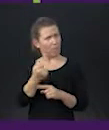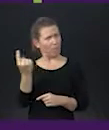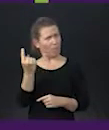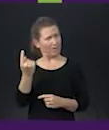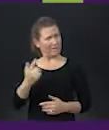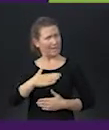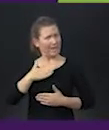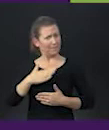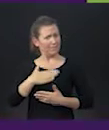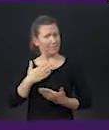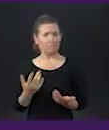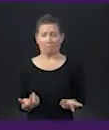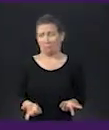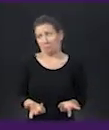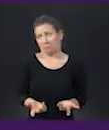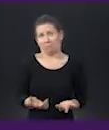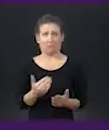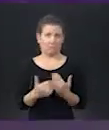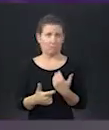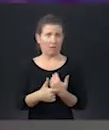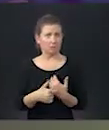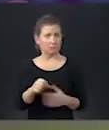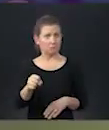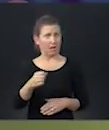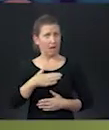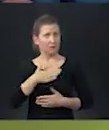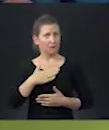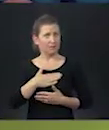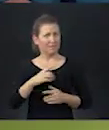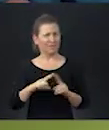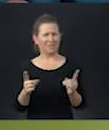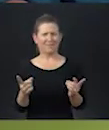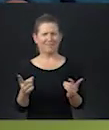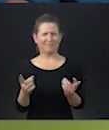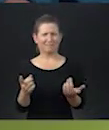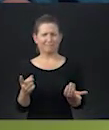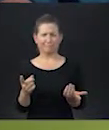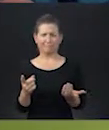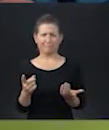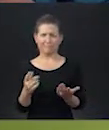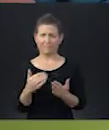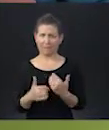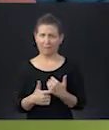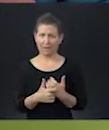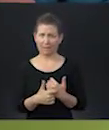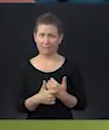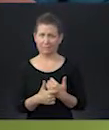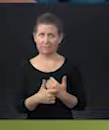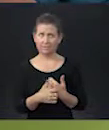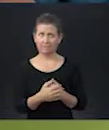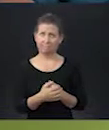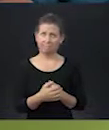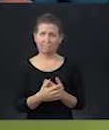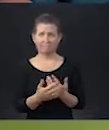People with Down syndrome aren't always happy. I sometimes are happy, but sometimes